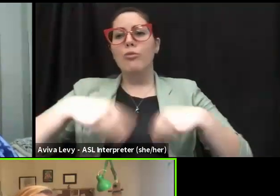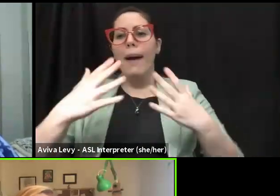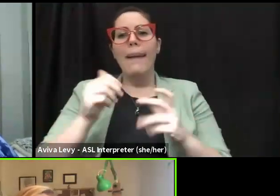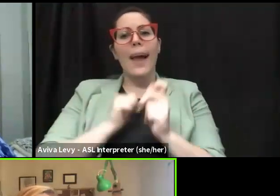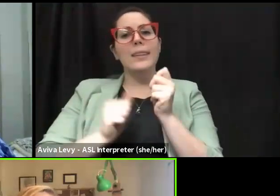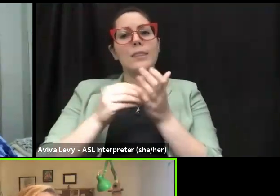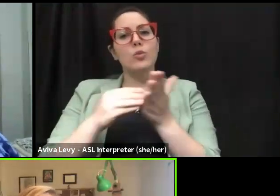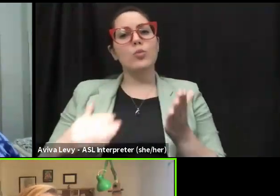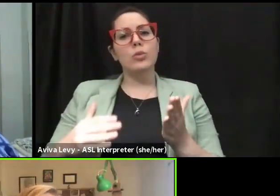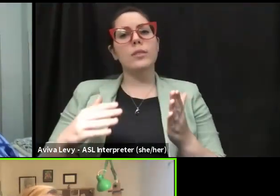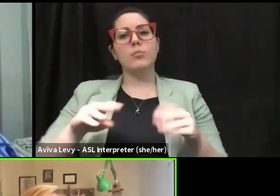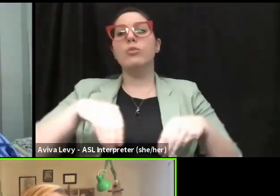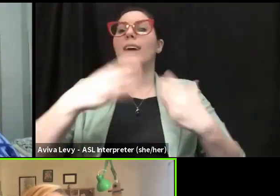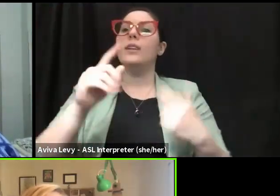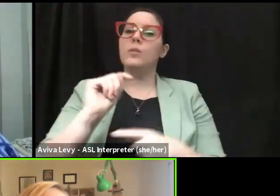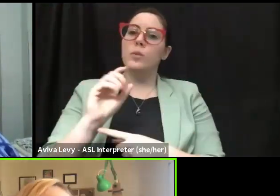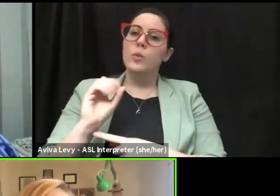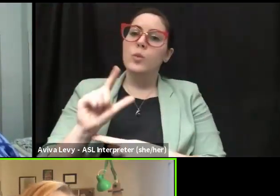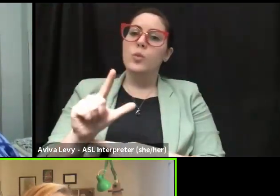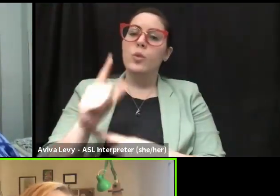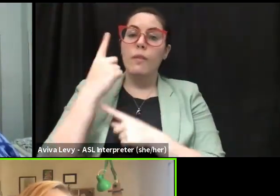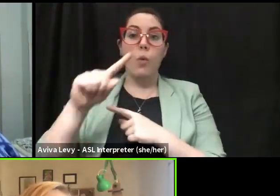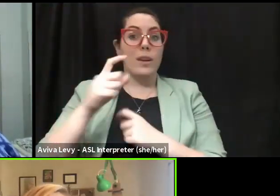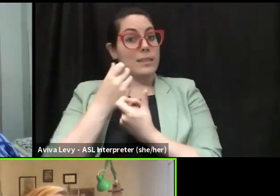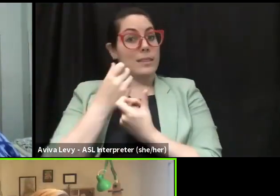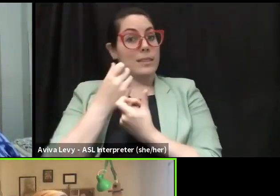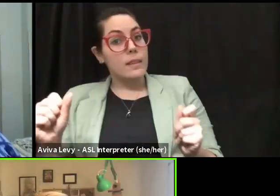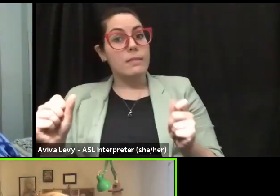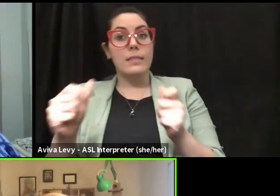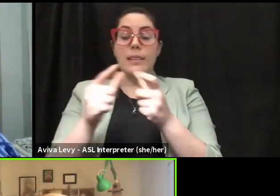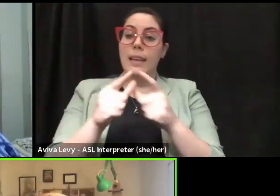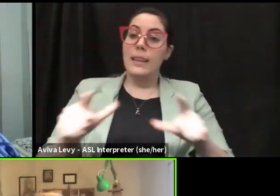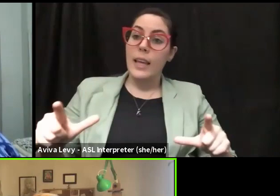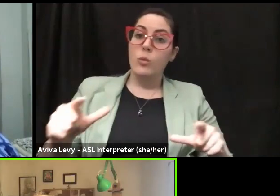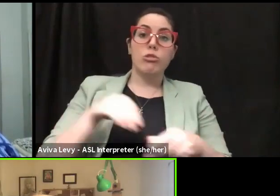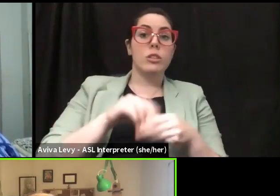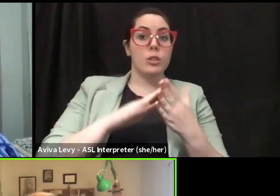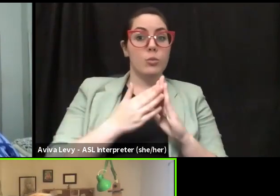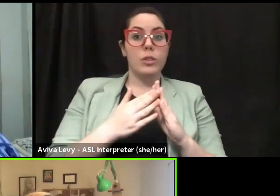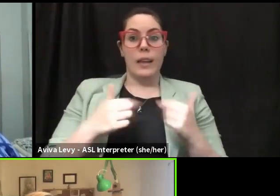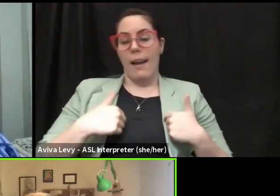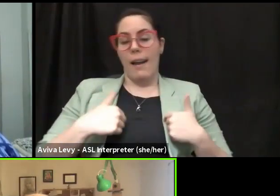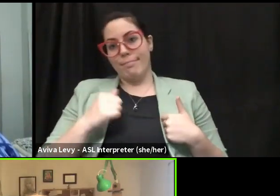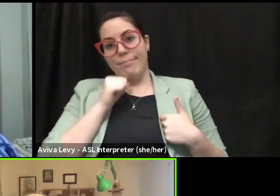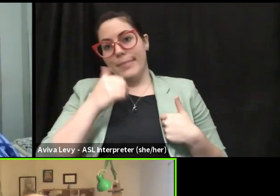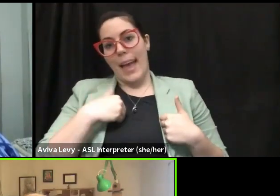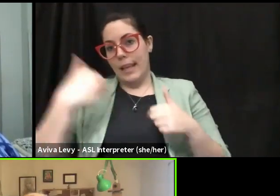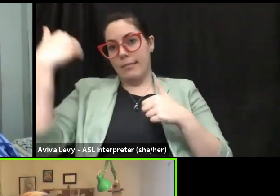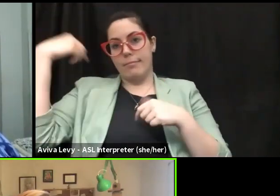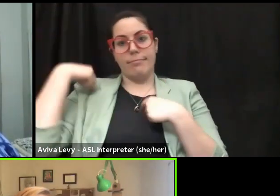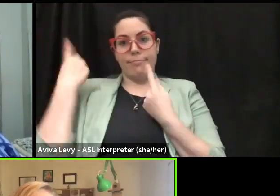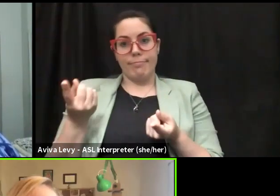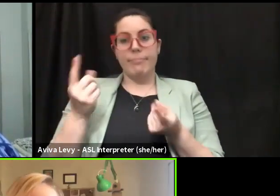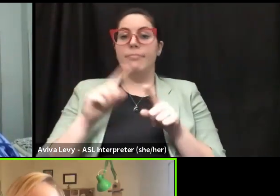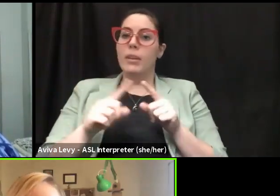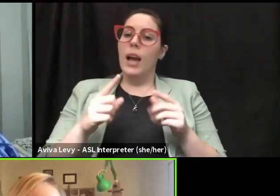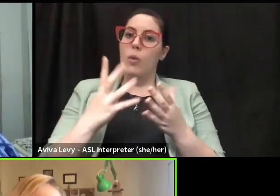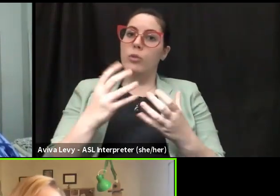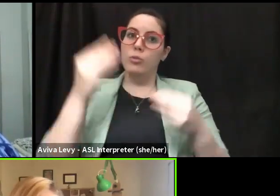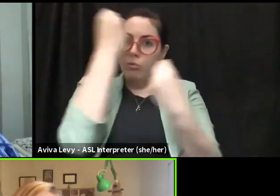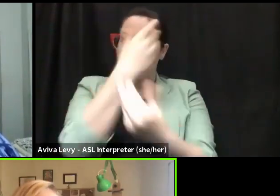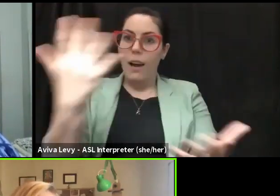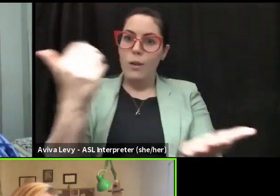and language and safety that I didn't necessarily have. But I think there's so many ways to get into this field, and there's